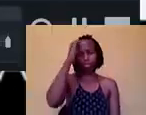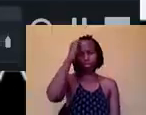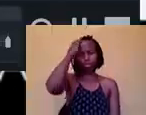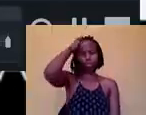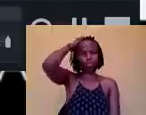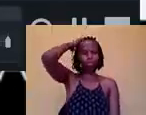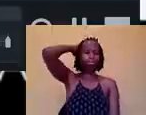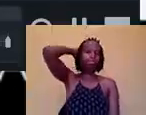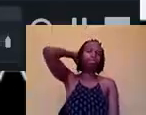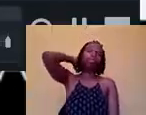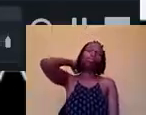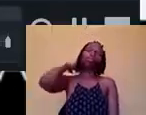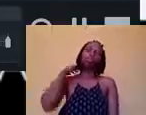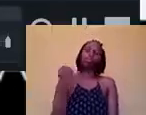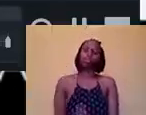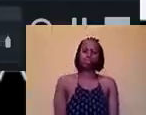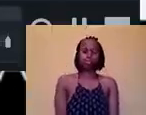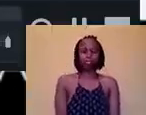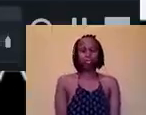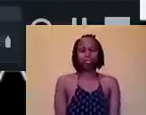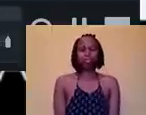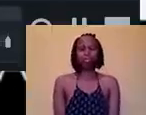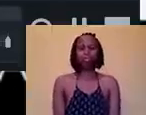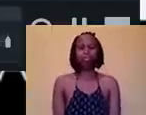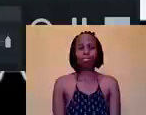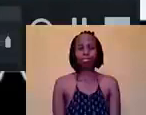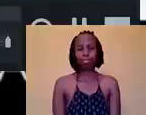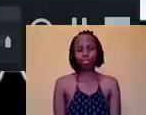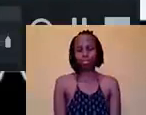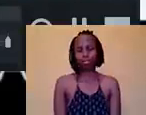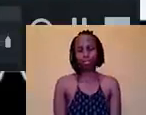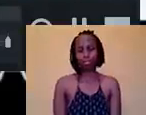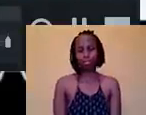getting you into the exam. So don't take a chance.